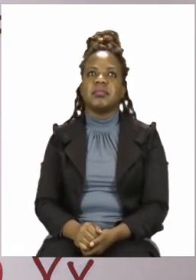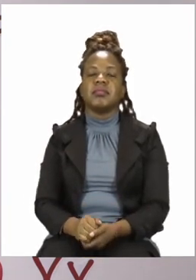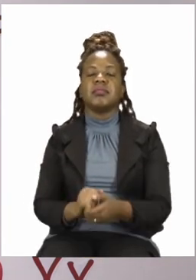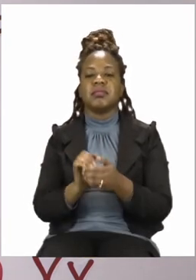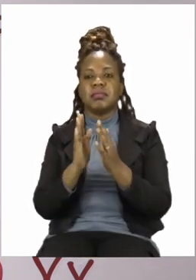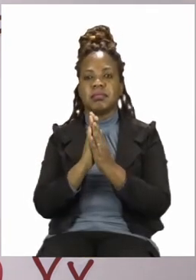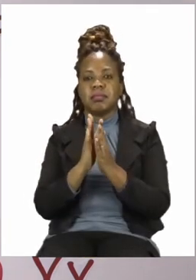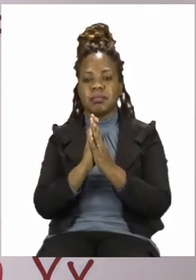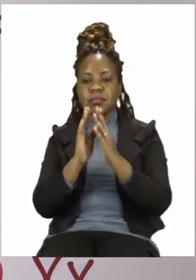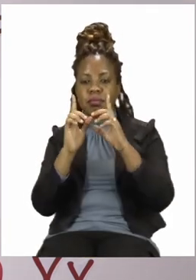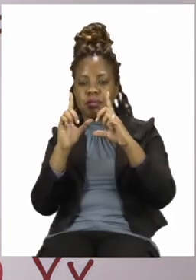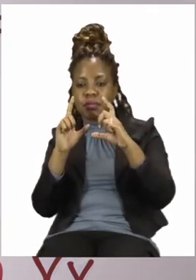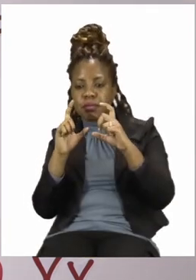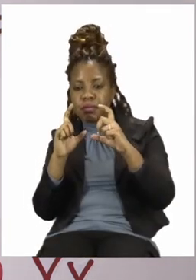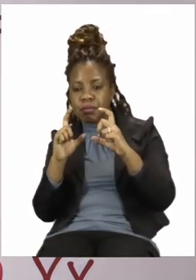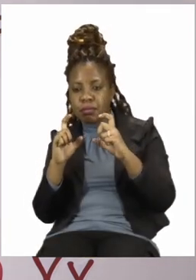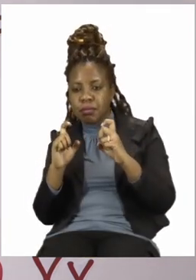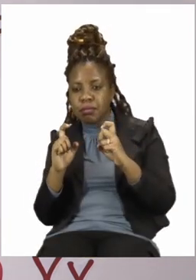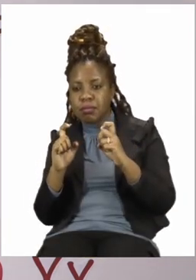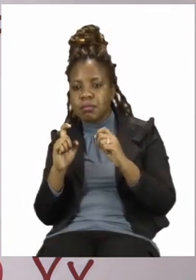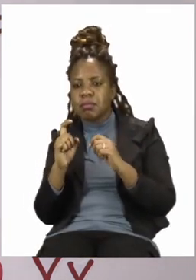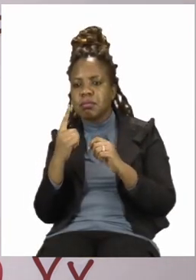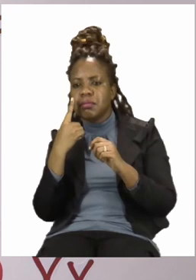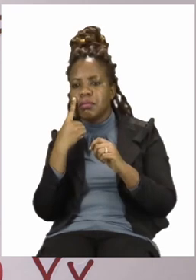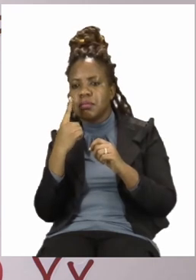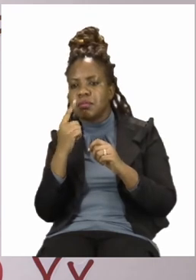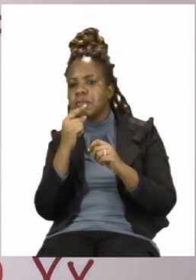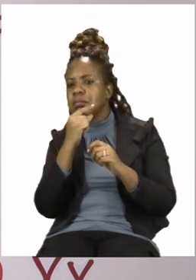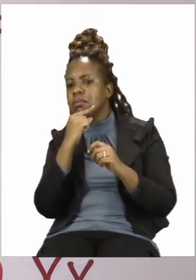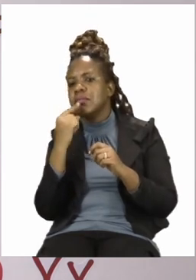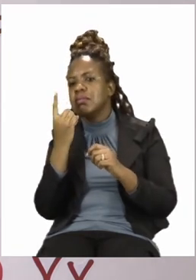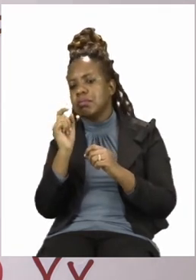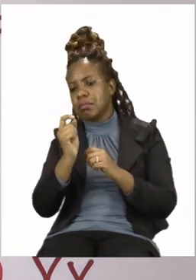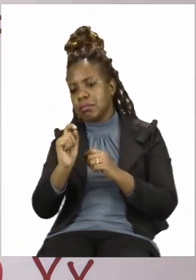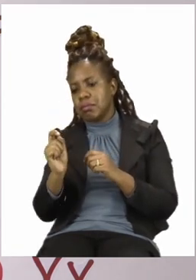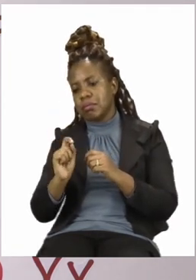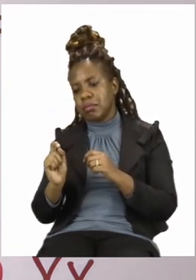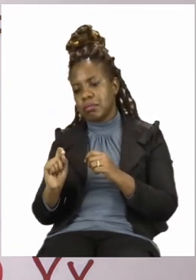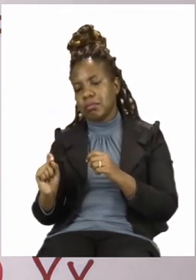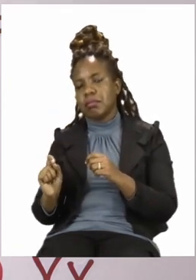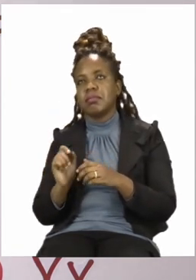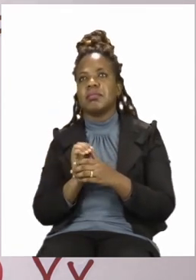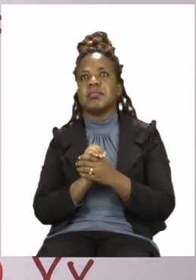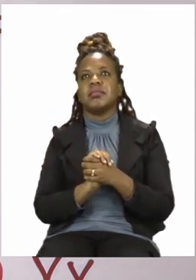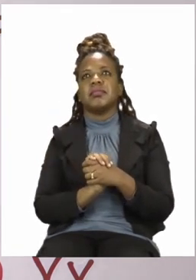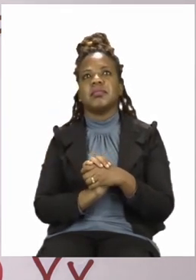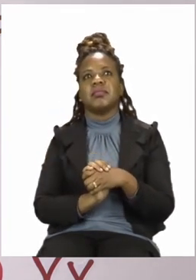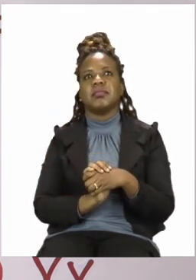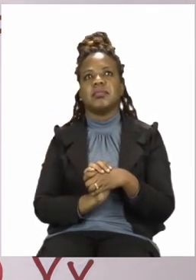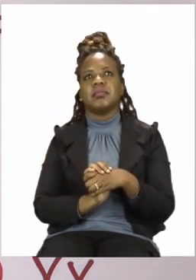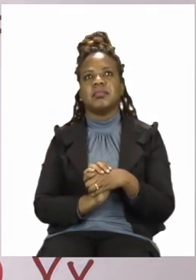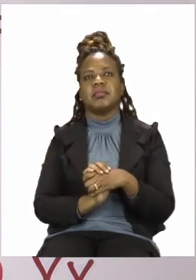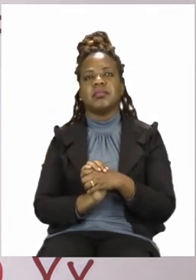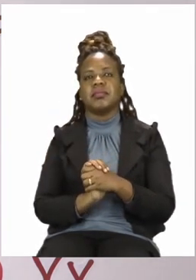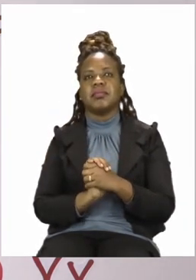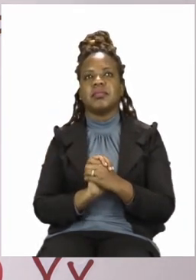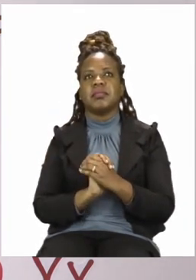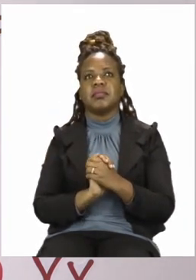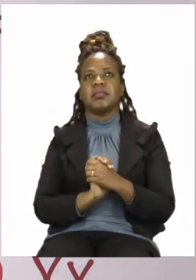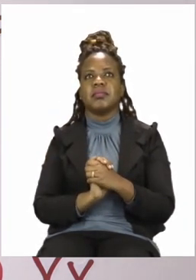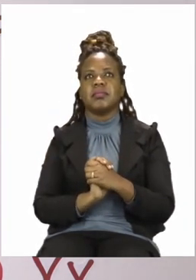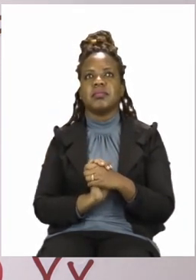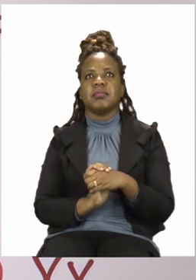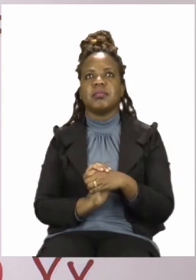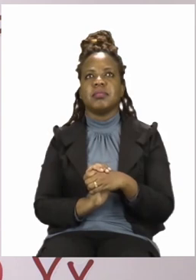the ending sound by taking a good look at the picture. Be careful when you're changing the sound